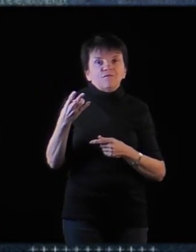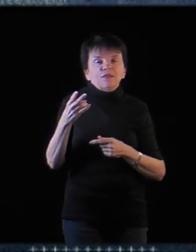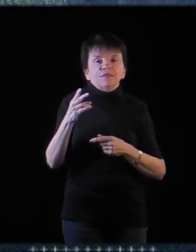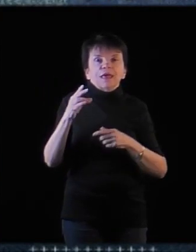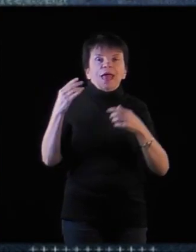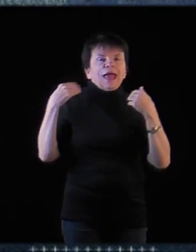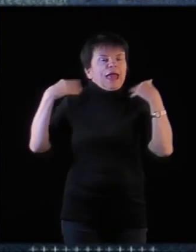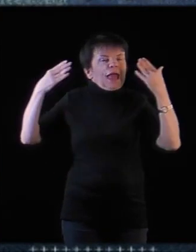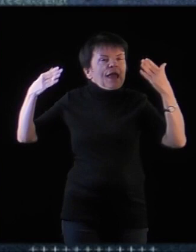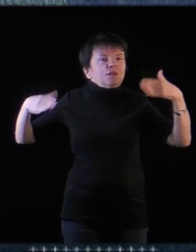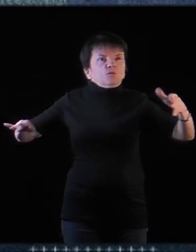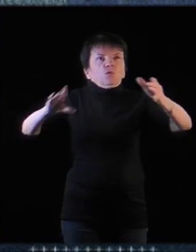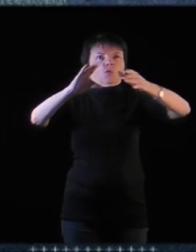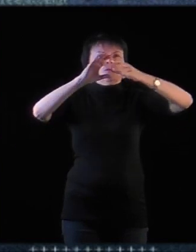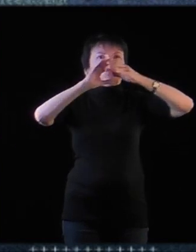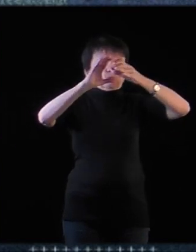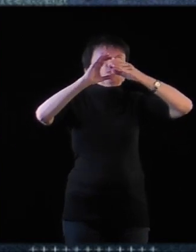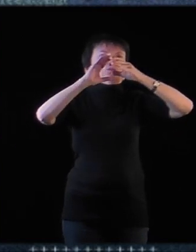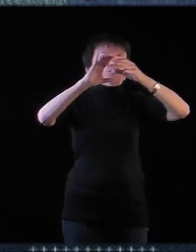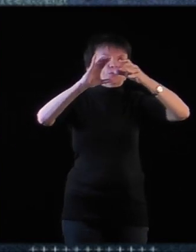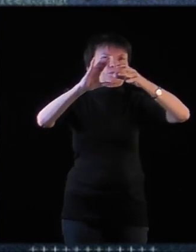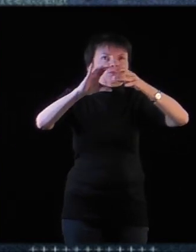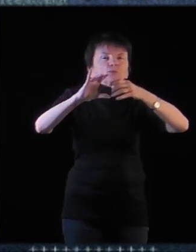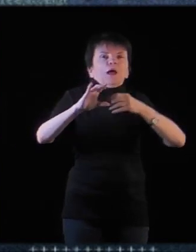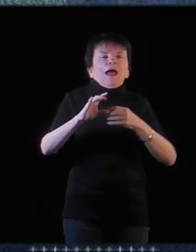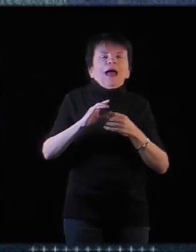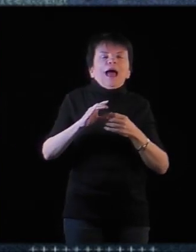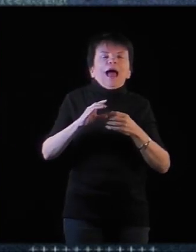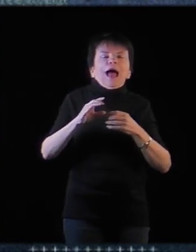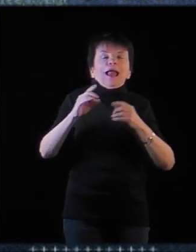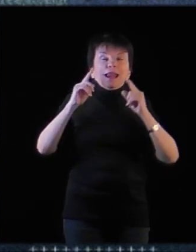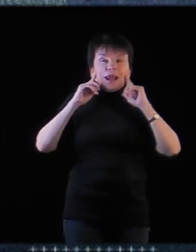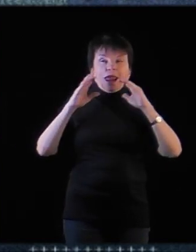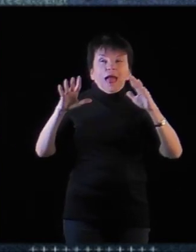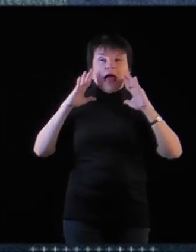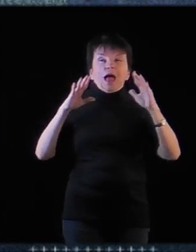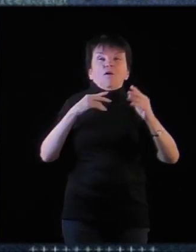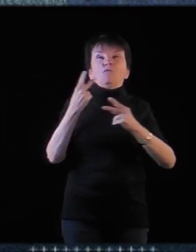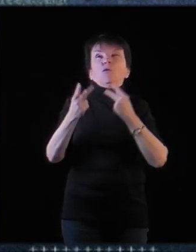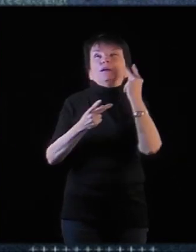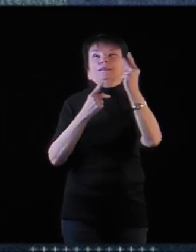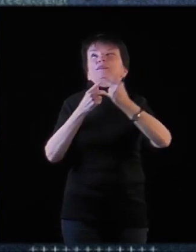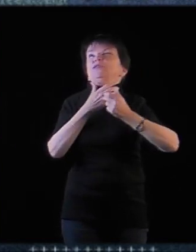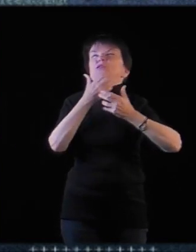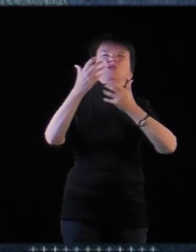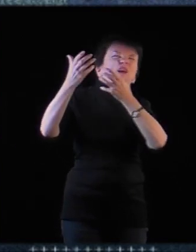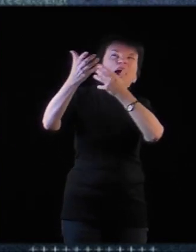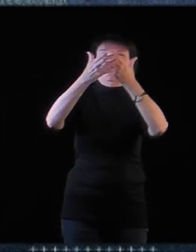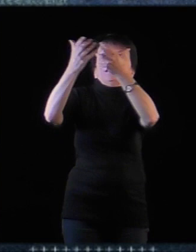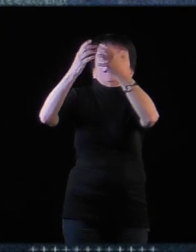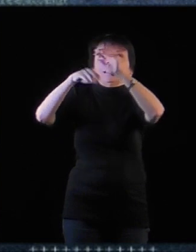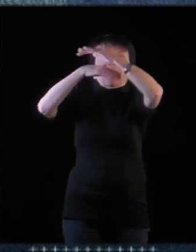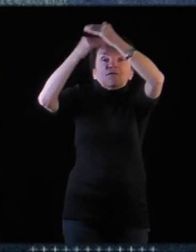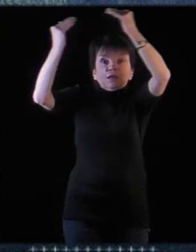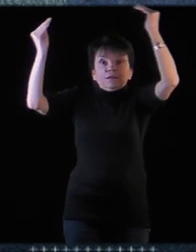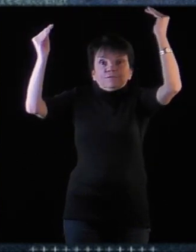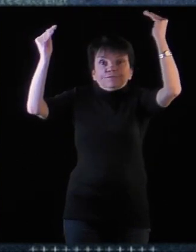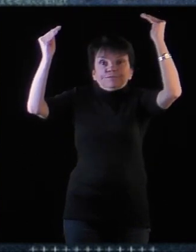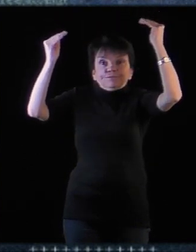his trumpet, and there were loud voices shouting in heaven. Here's what it